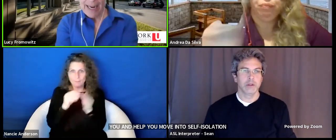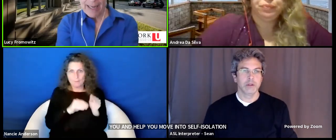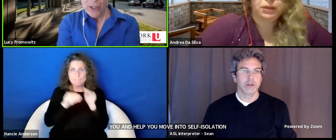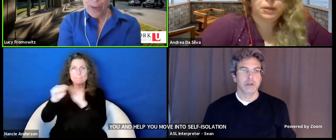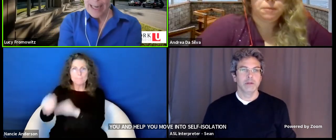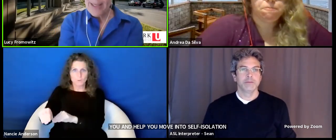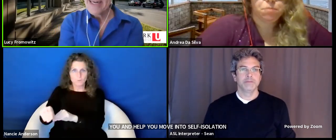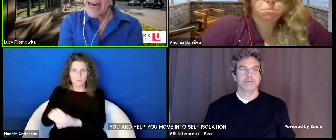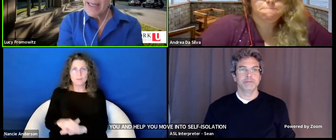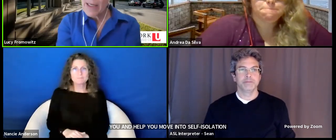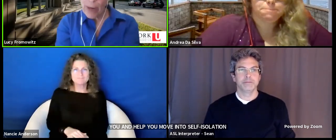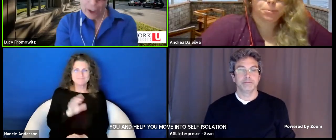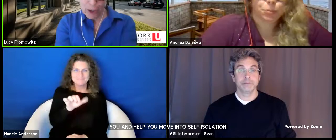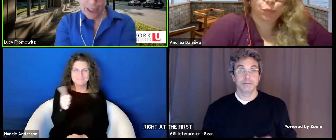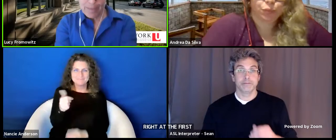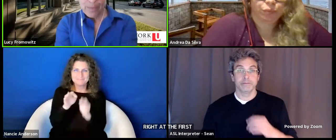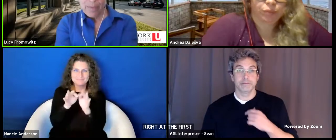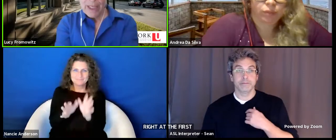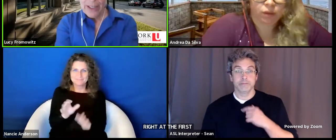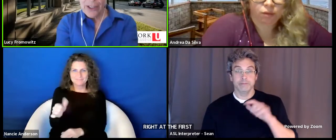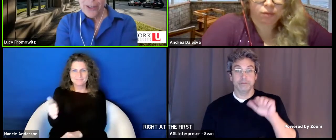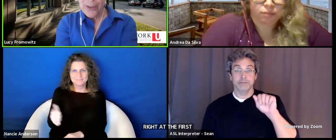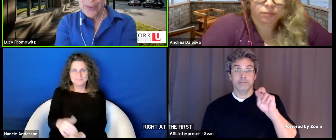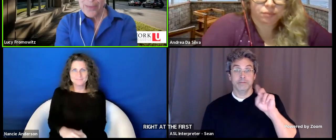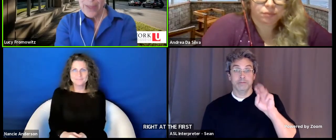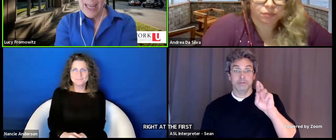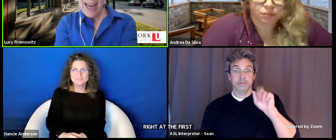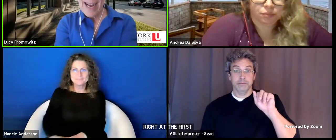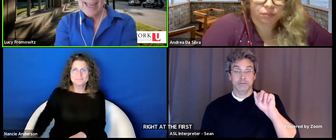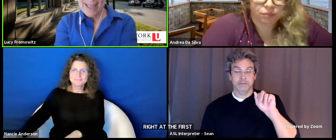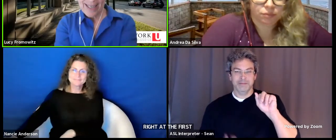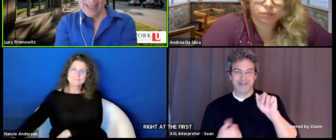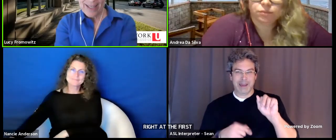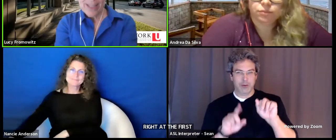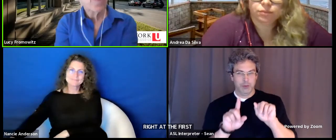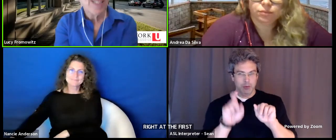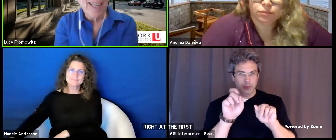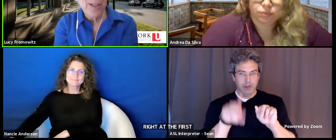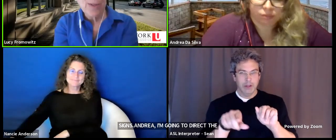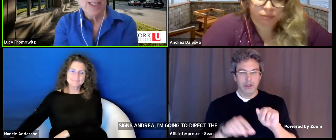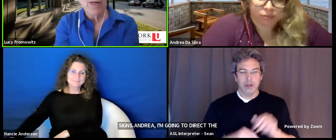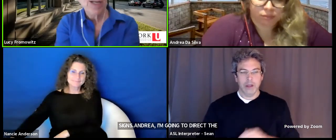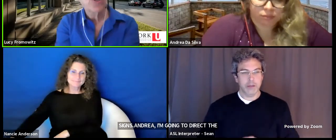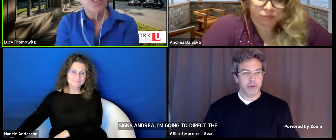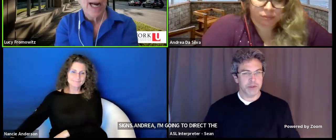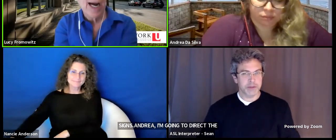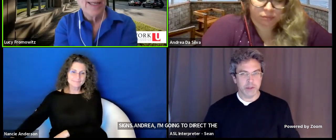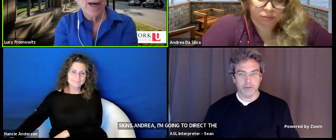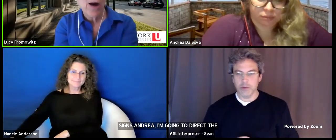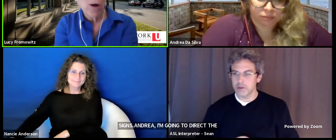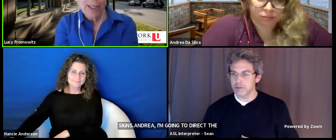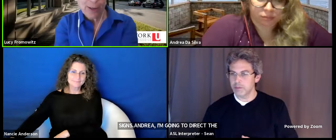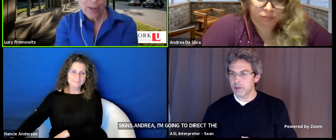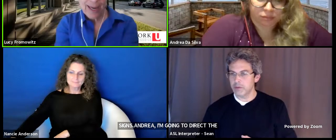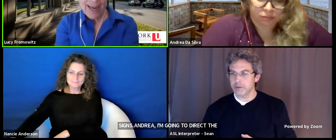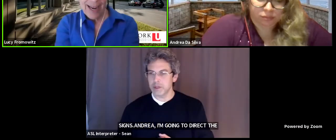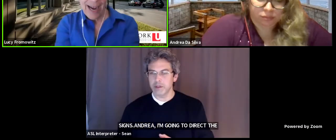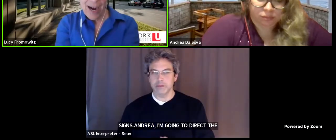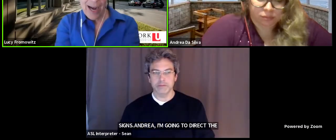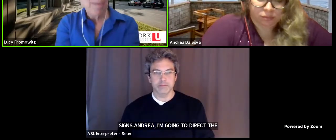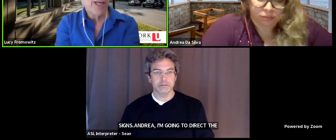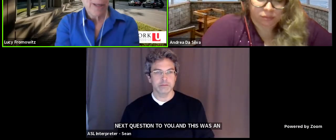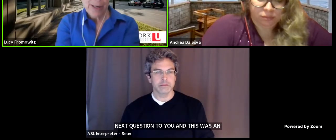Andrea, I'm going to direct the next question to you. And this was an interesting question that I